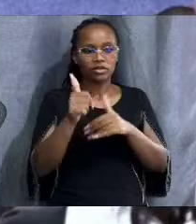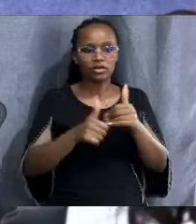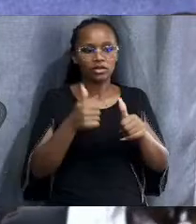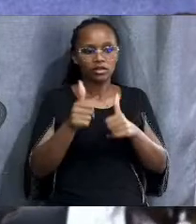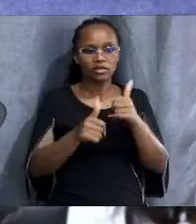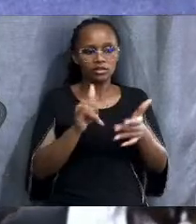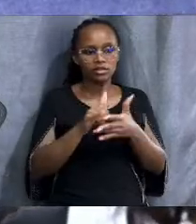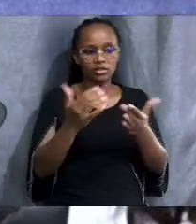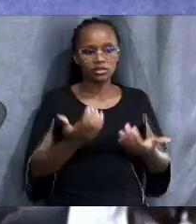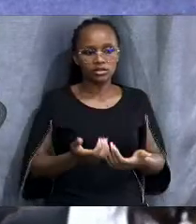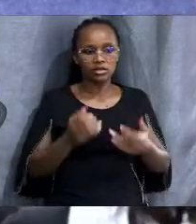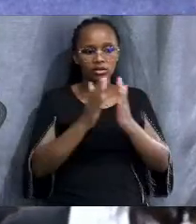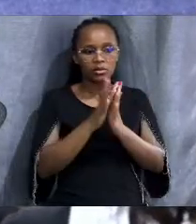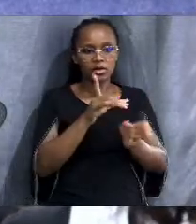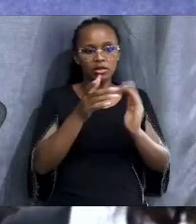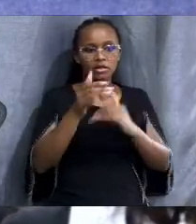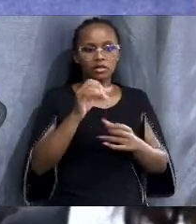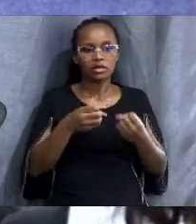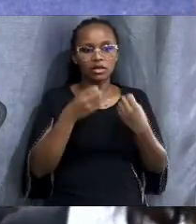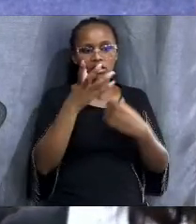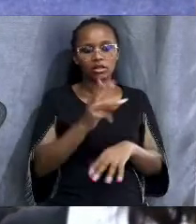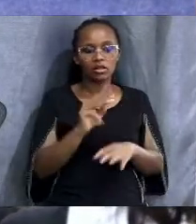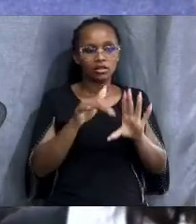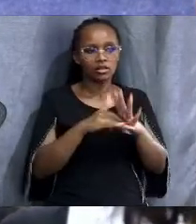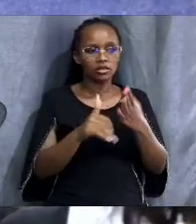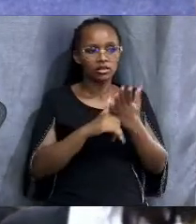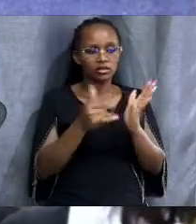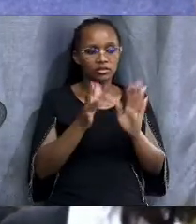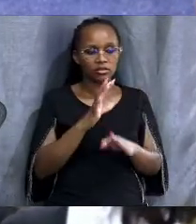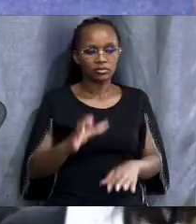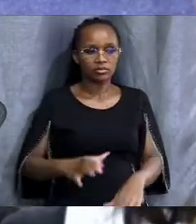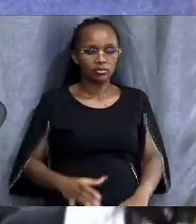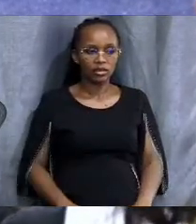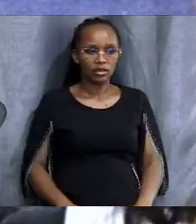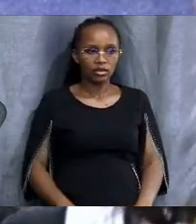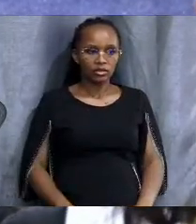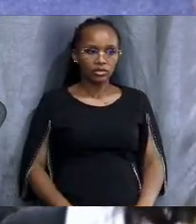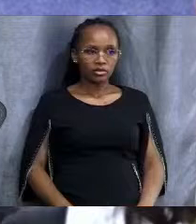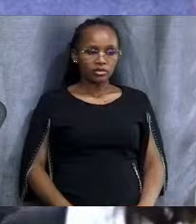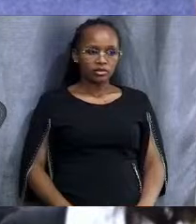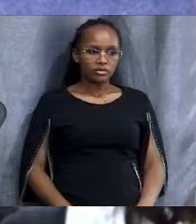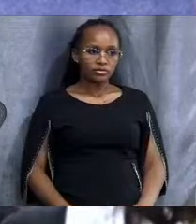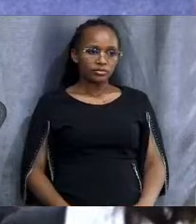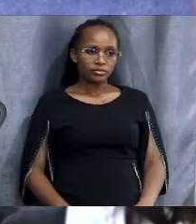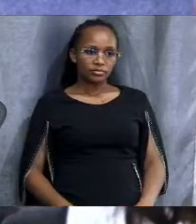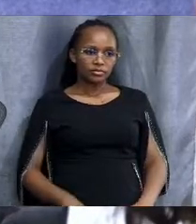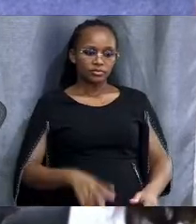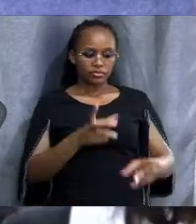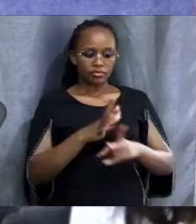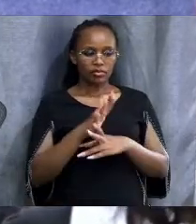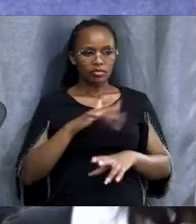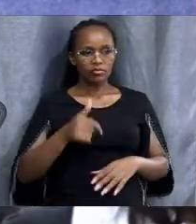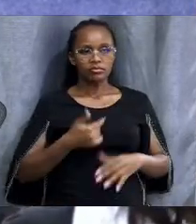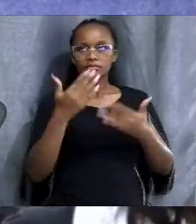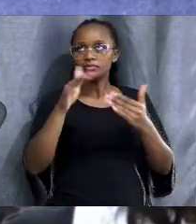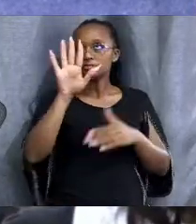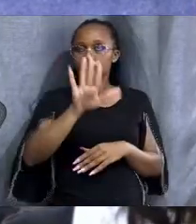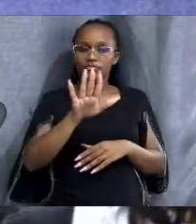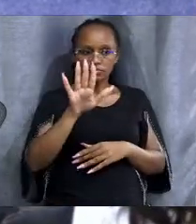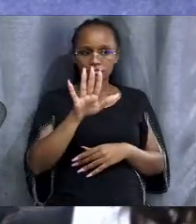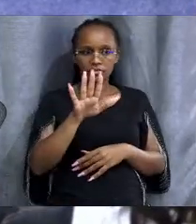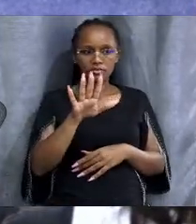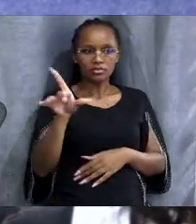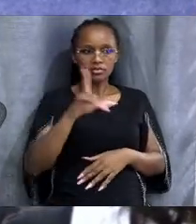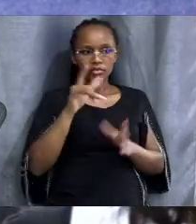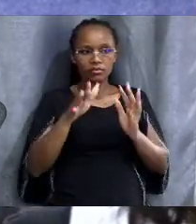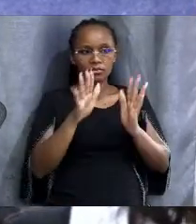the marafatara. Da hoya omahe vini ya wari tuwarea Jesu Christu. Nidama iga guwako inigo waku gai.